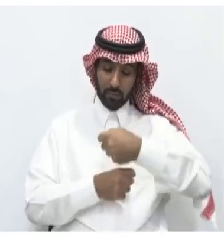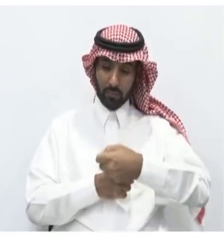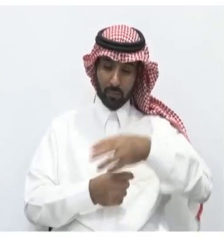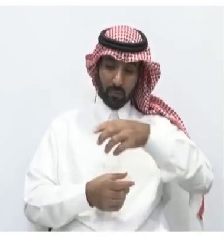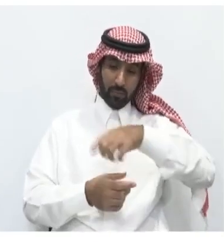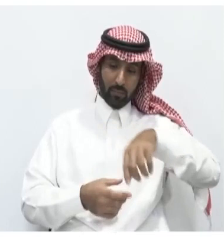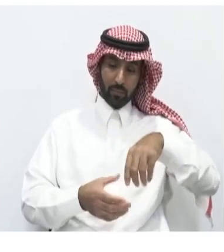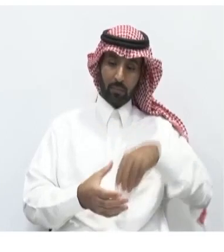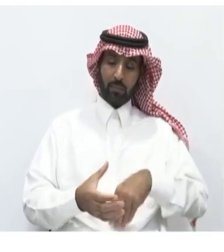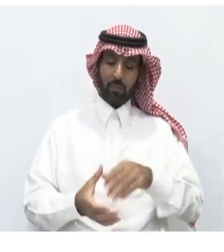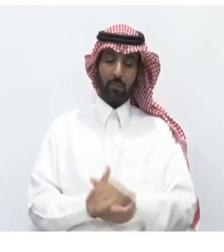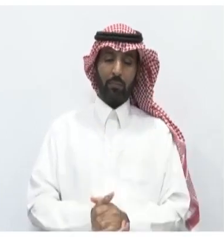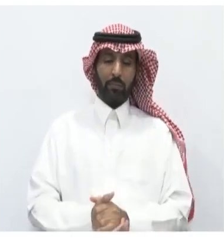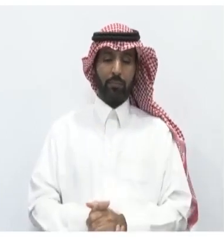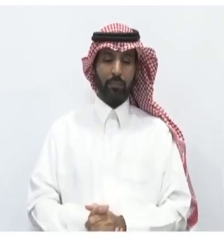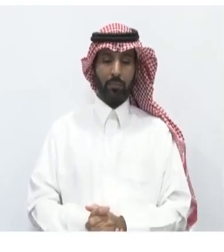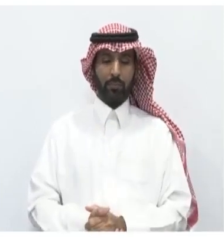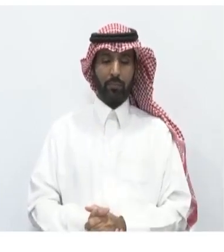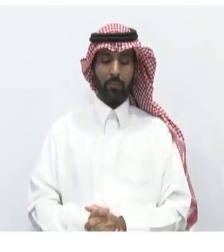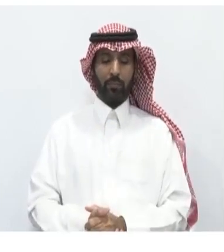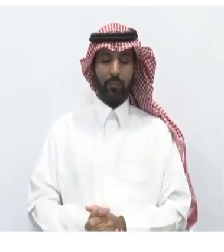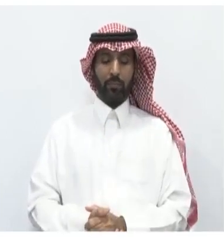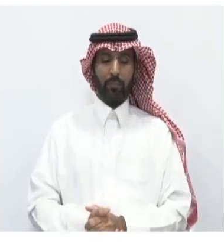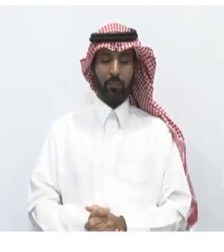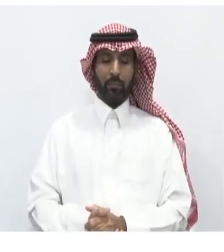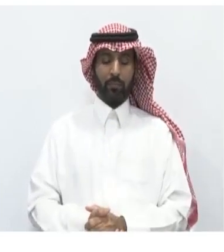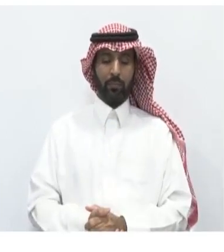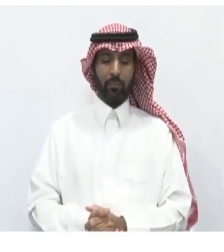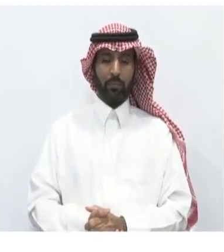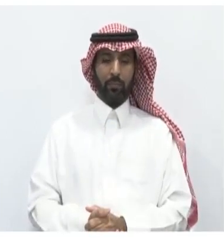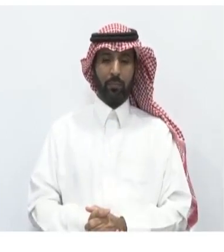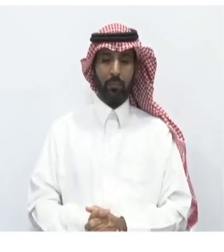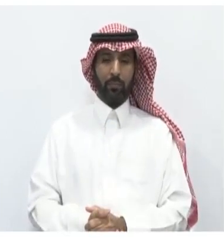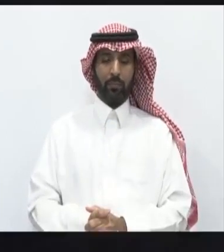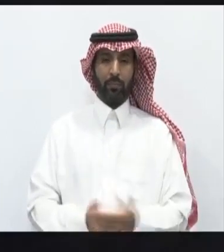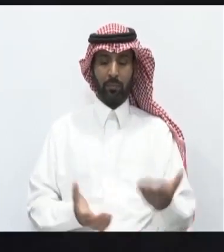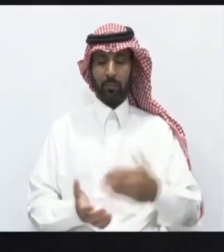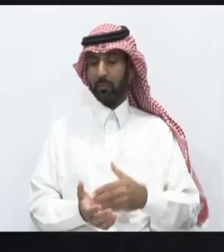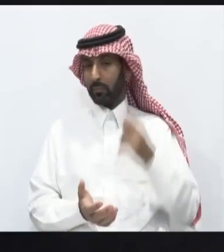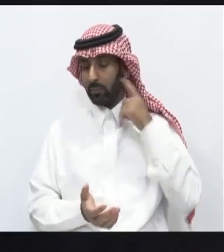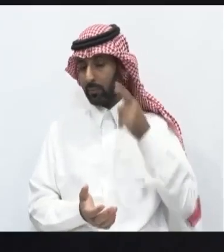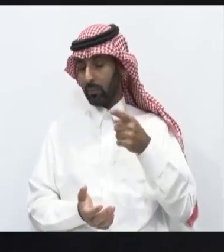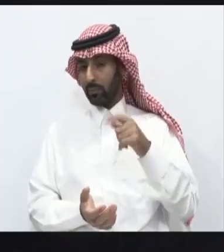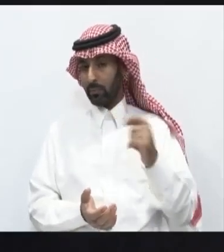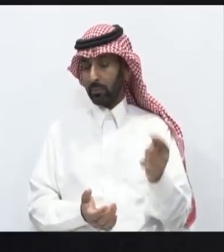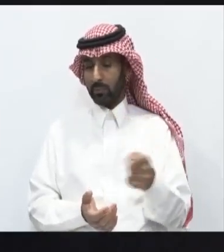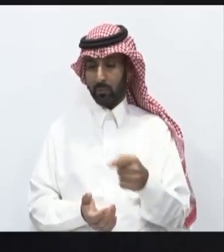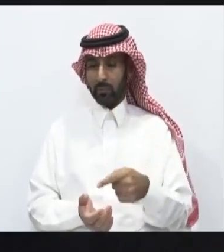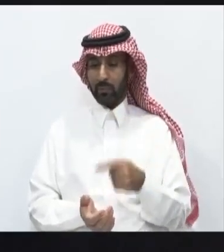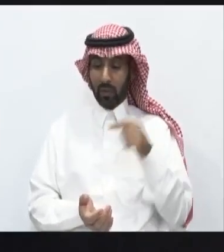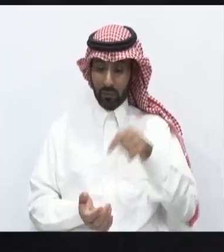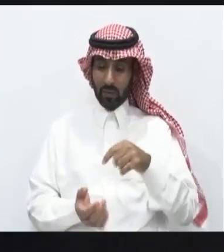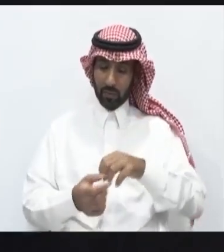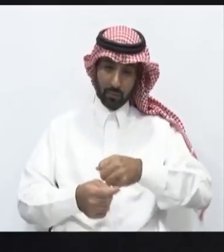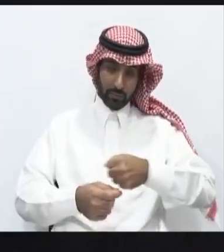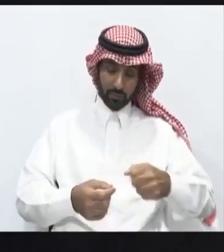Tick the correct mark, the items that he recommends bringing. So now listen again, take notes, try to figure